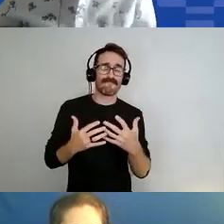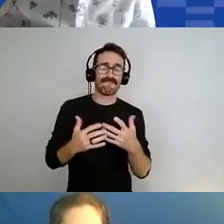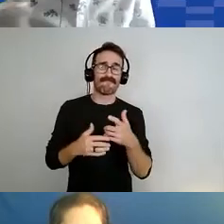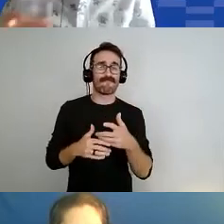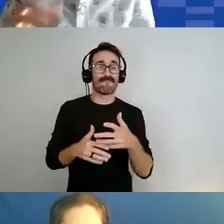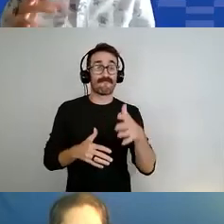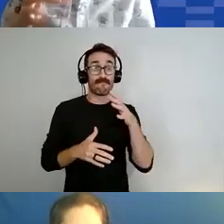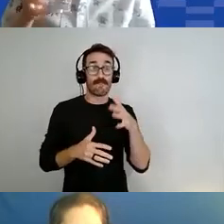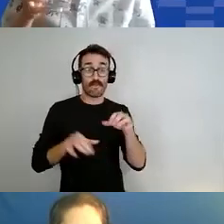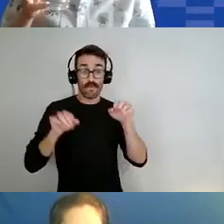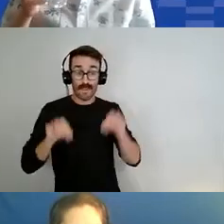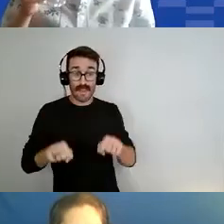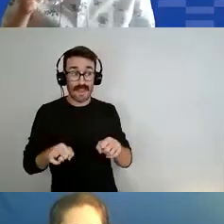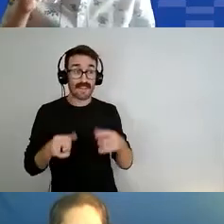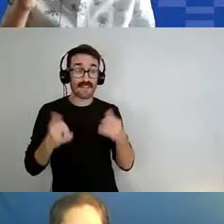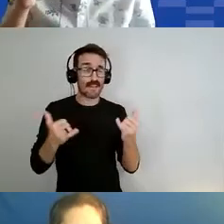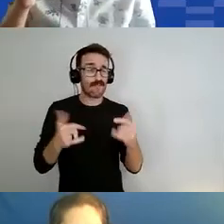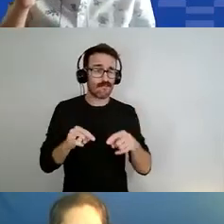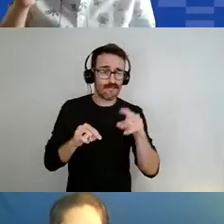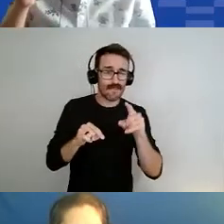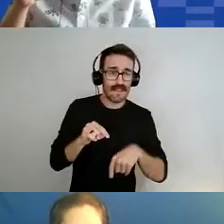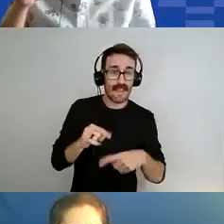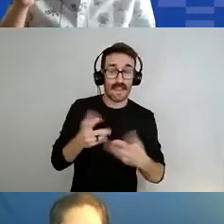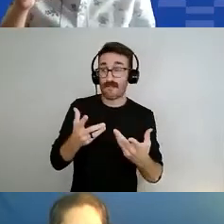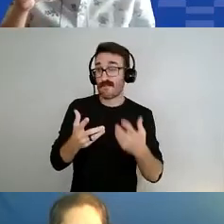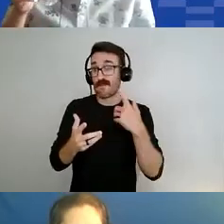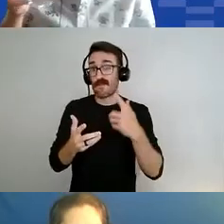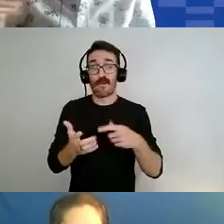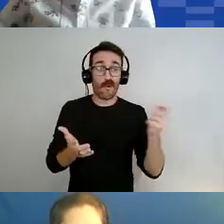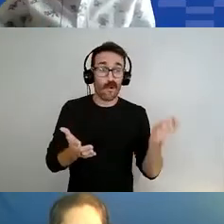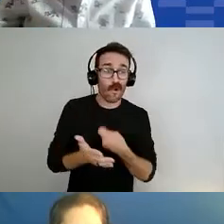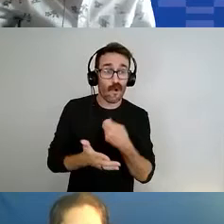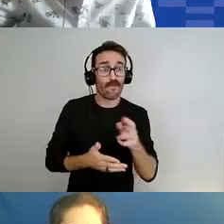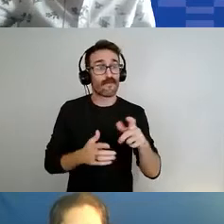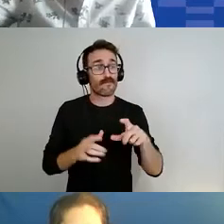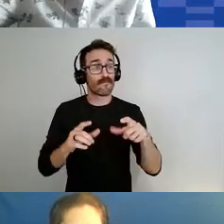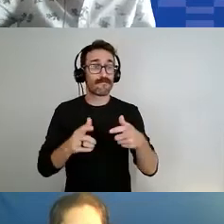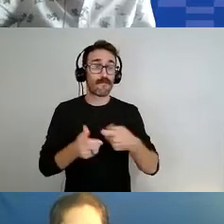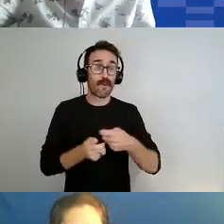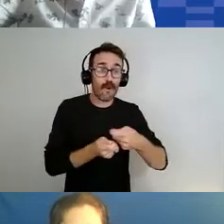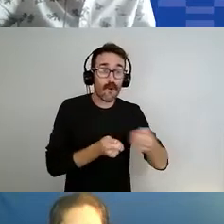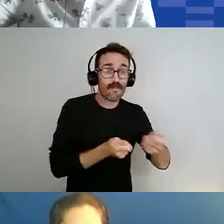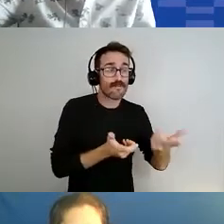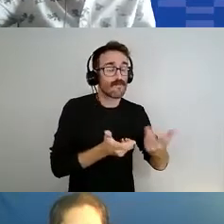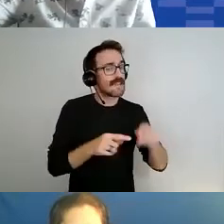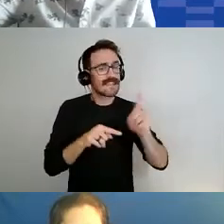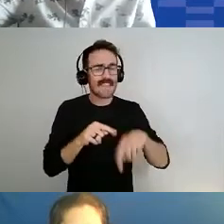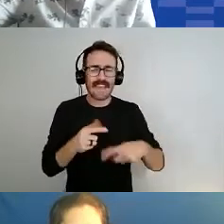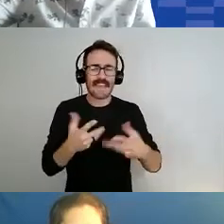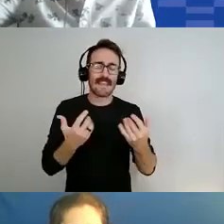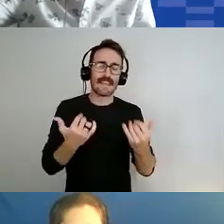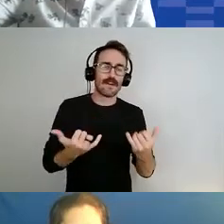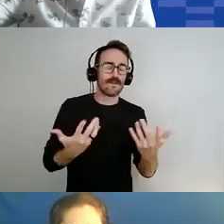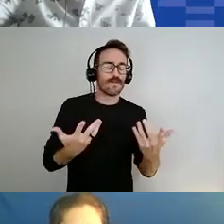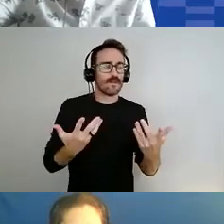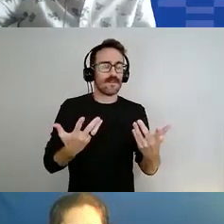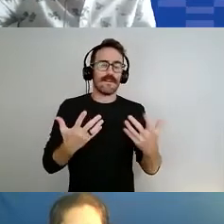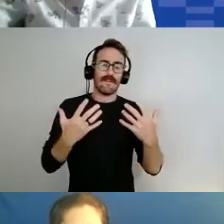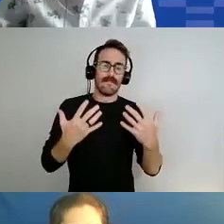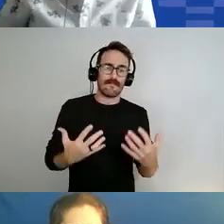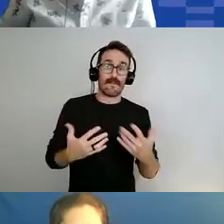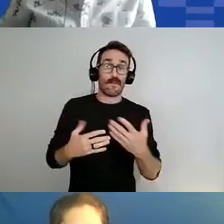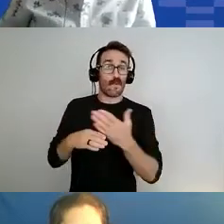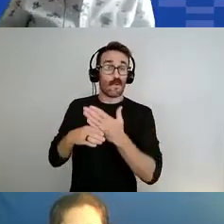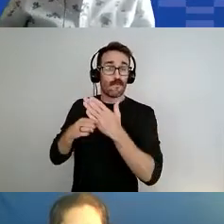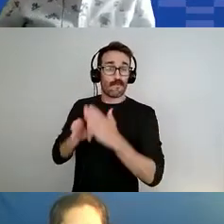abilities. So for example, being able to play golf or cards with your friends, grieving the loss of one's partner